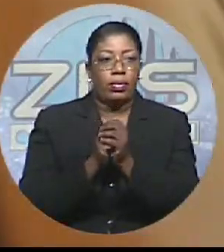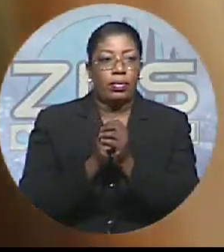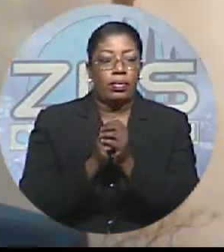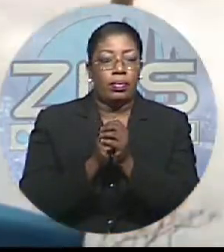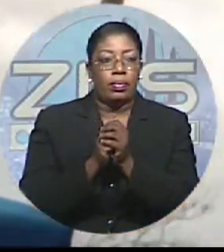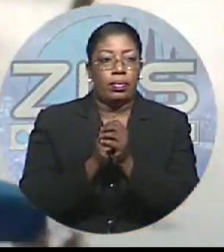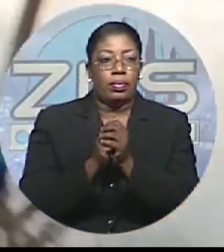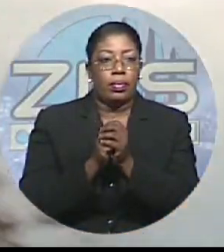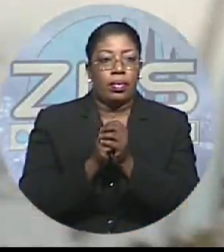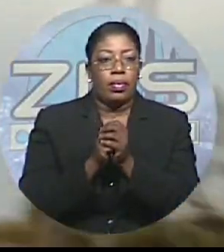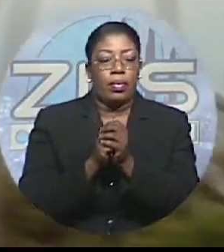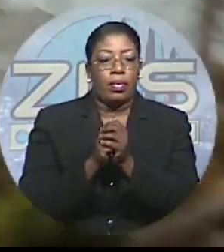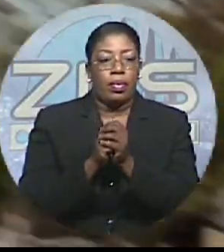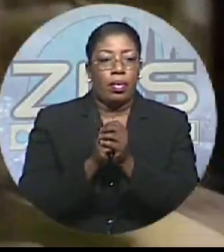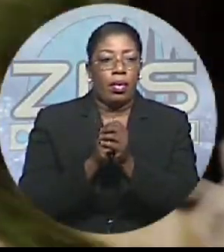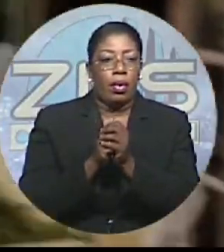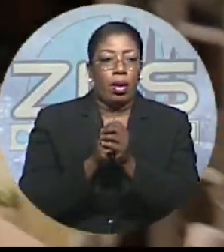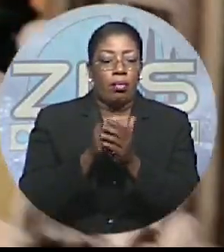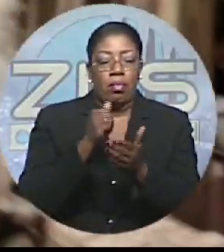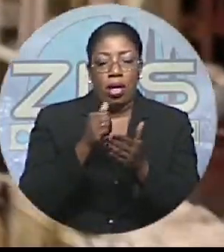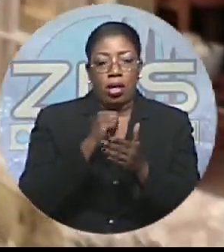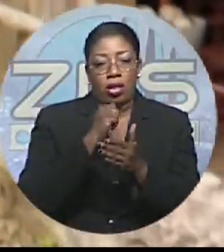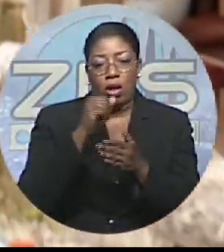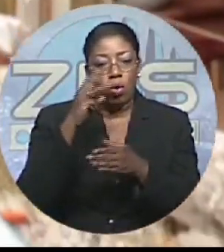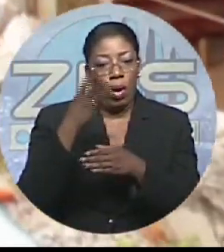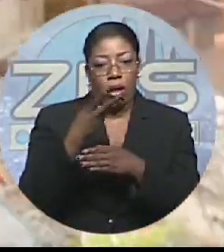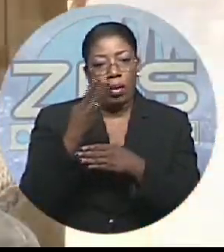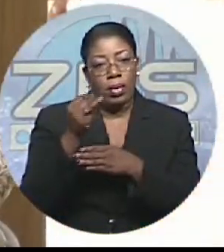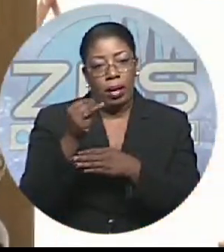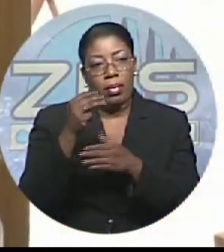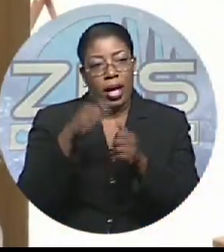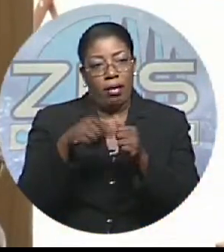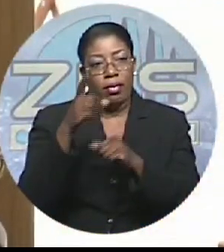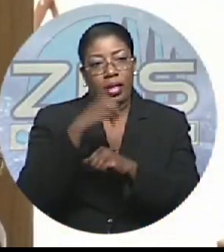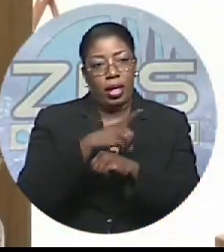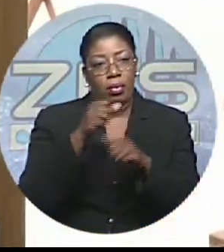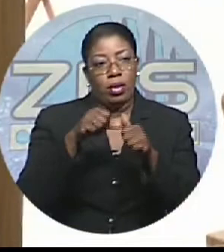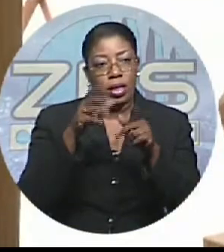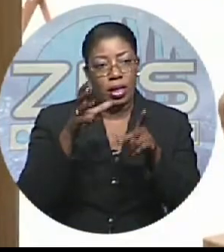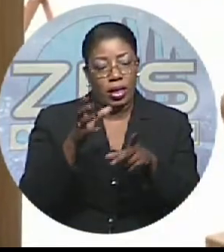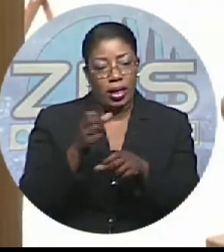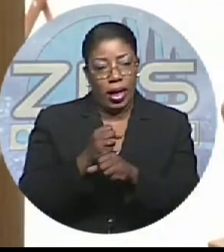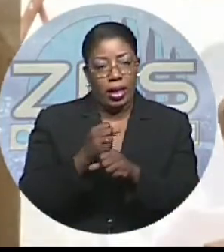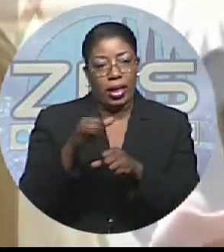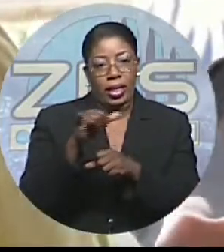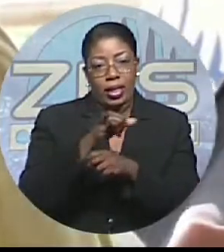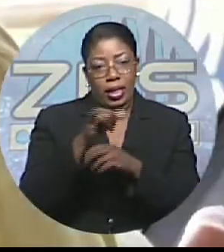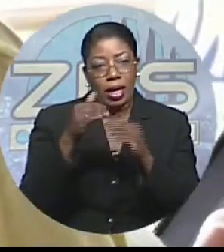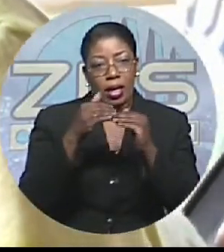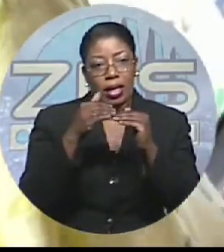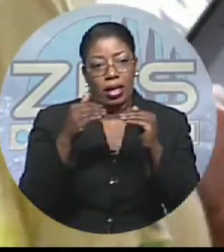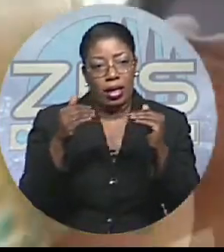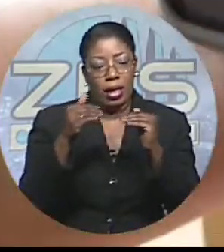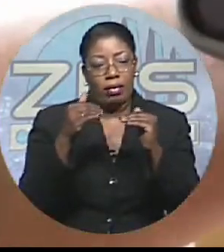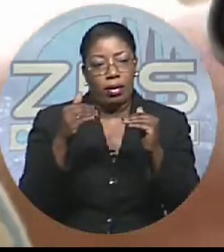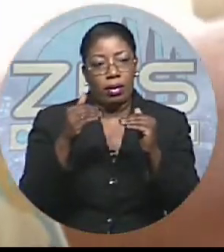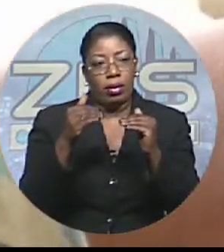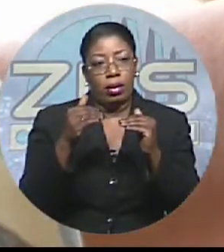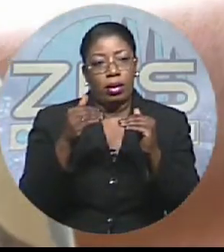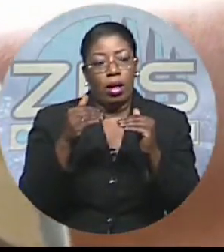They may not welcome dignitaries every day, but each guest gets the same level of charm with a touch of